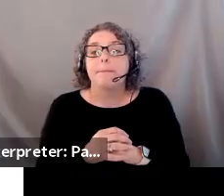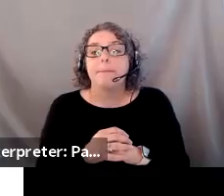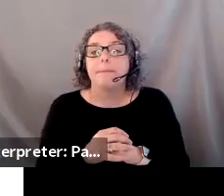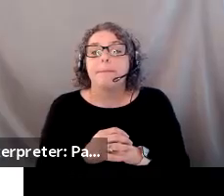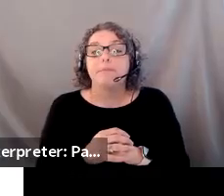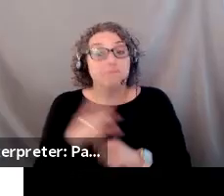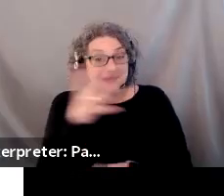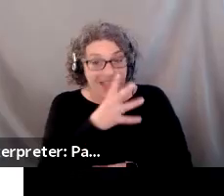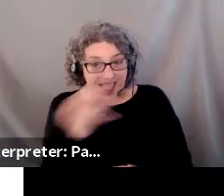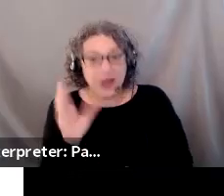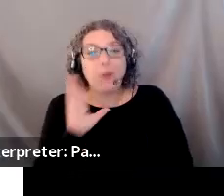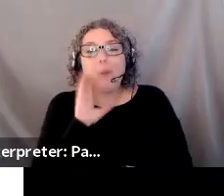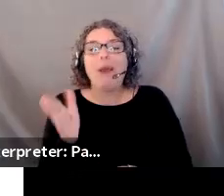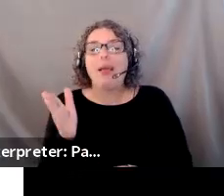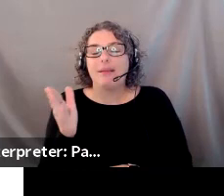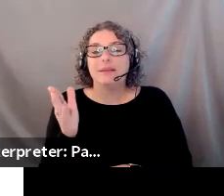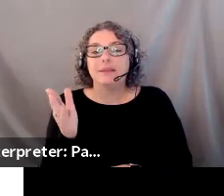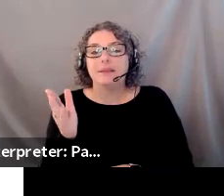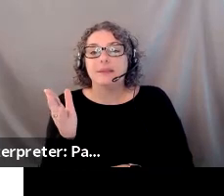We will be